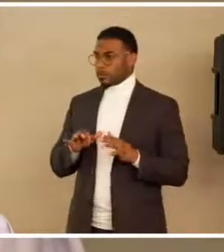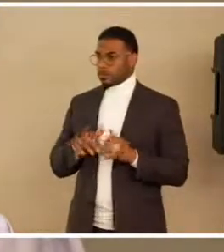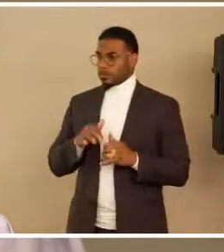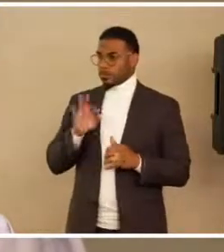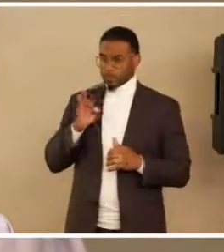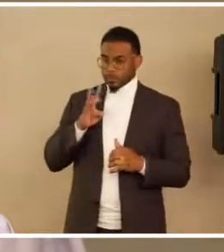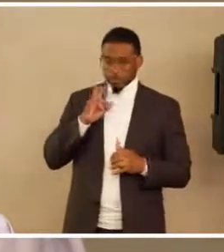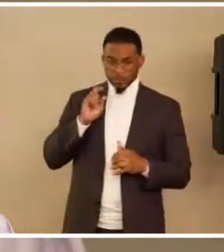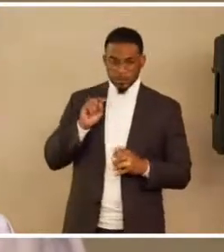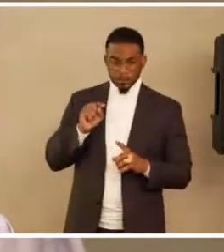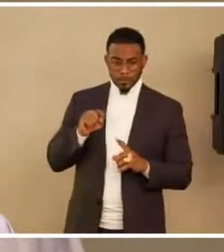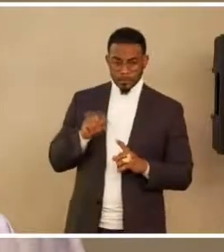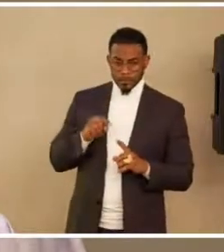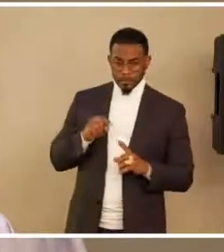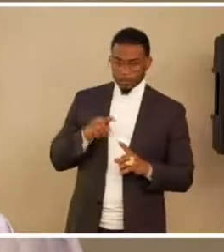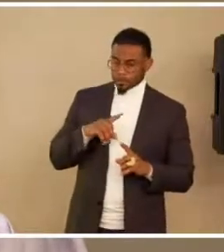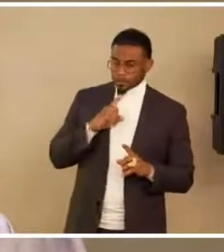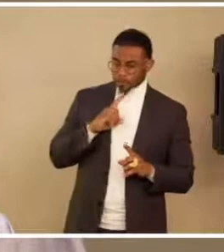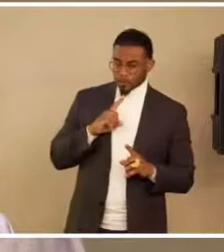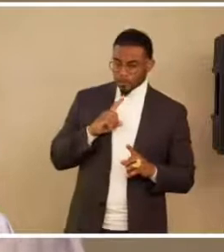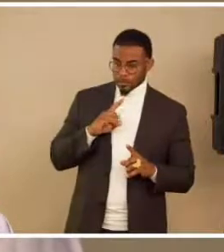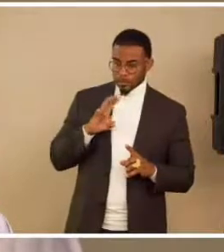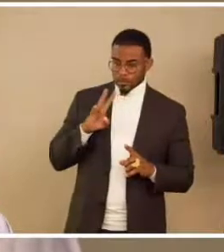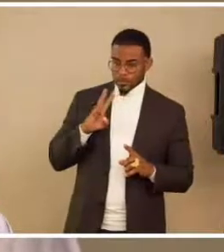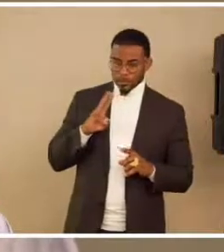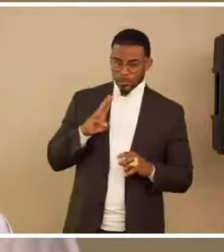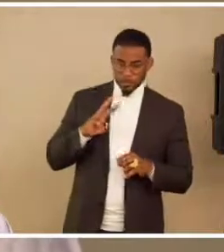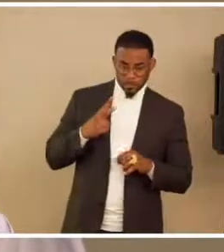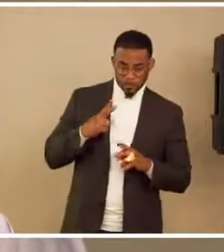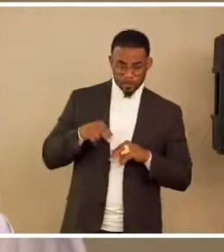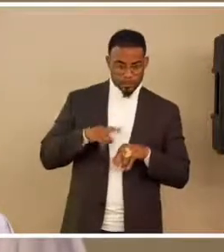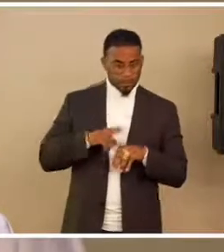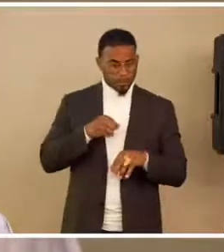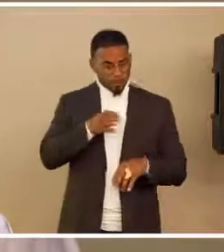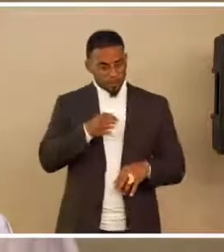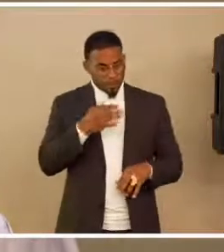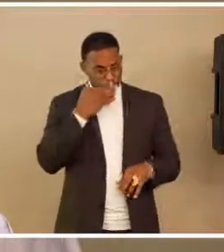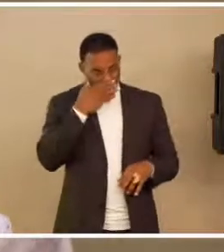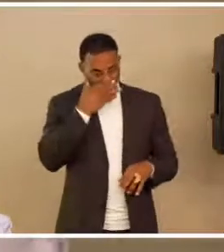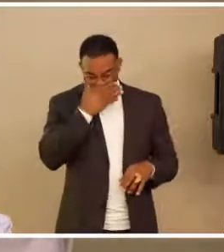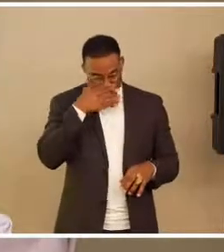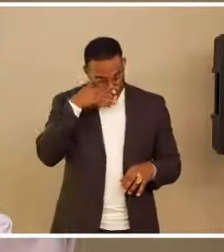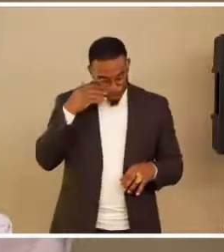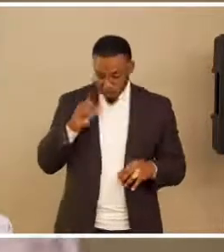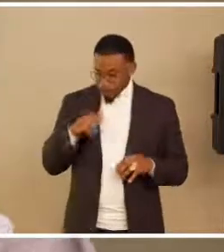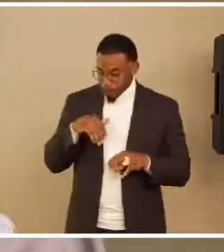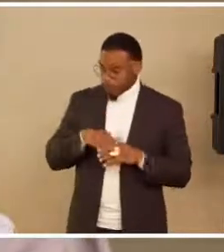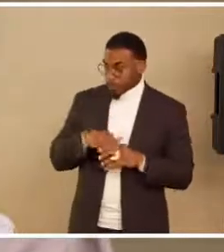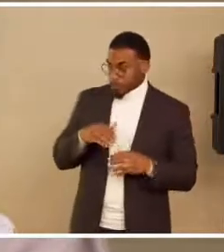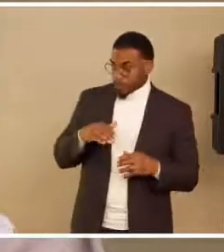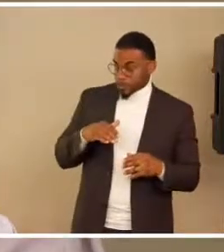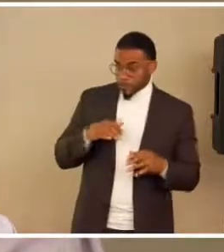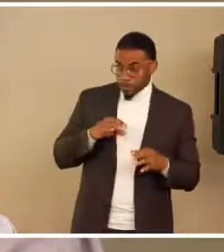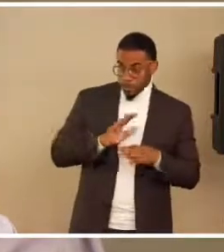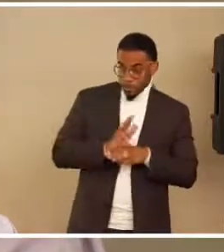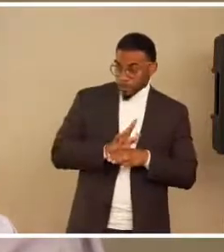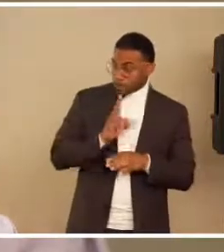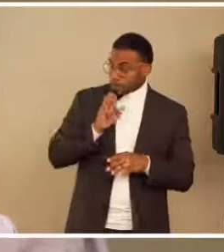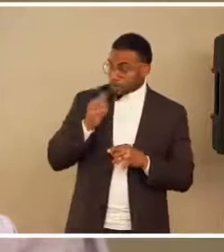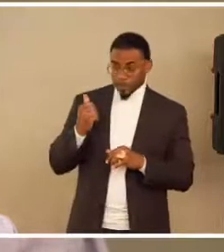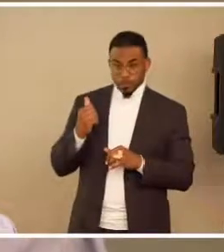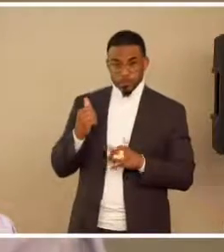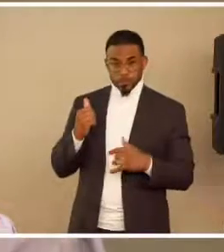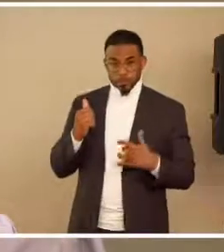How France was the second nation of hip hop, and like in the documentary there